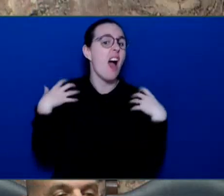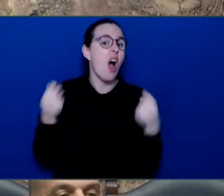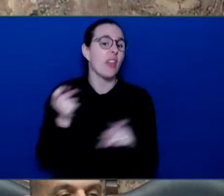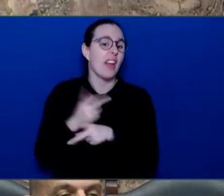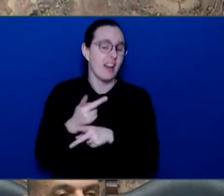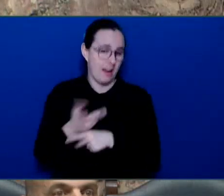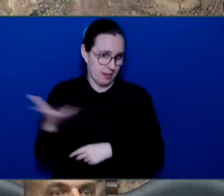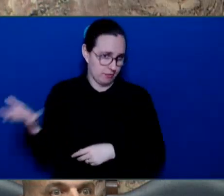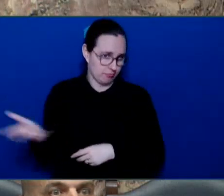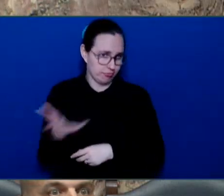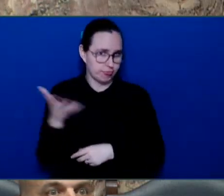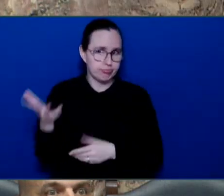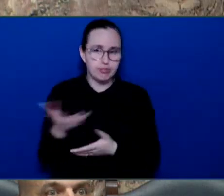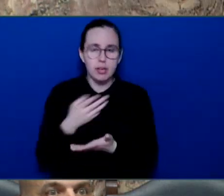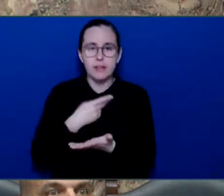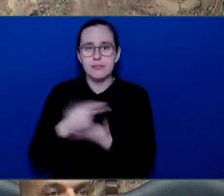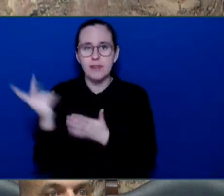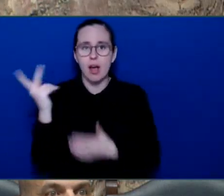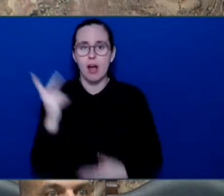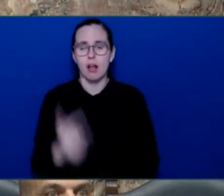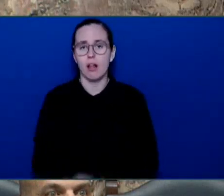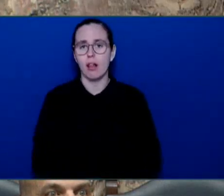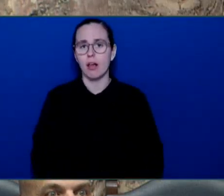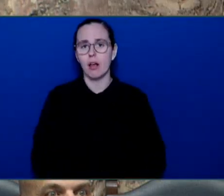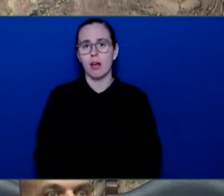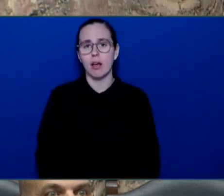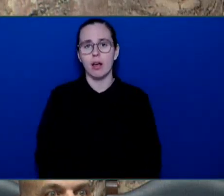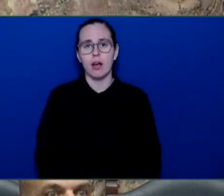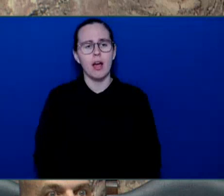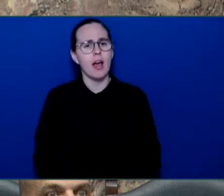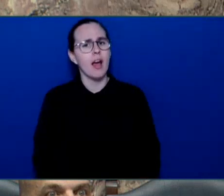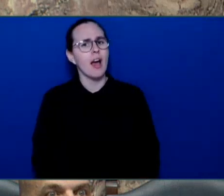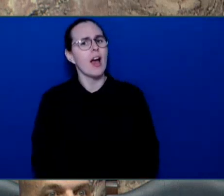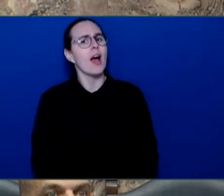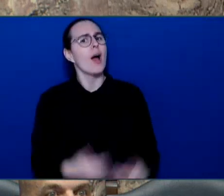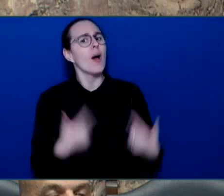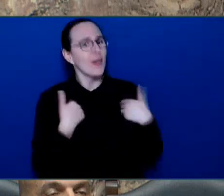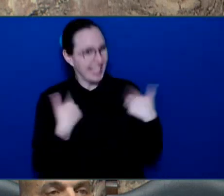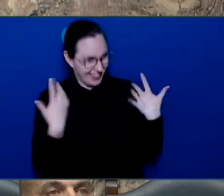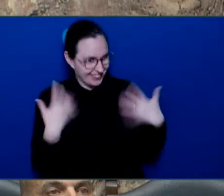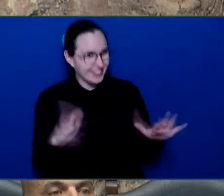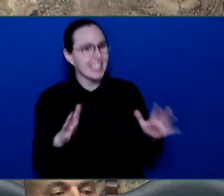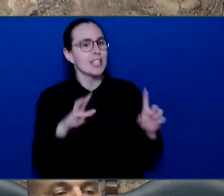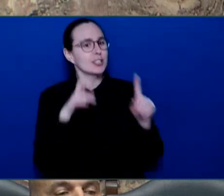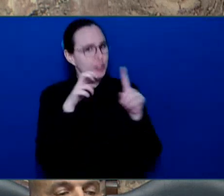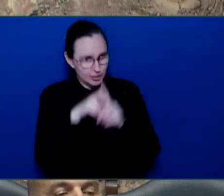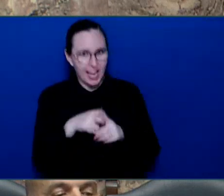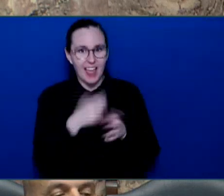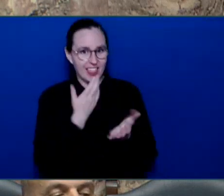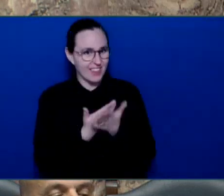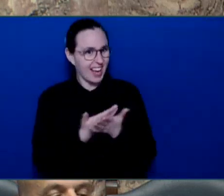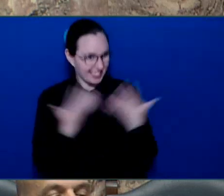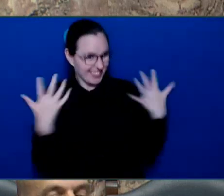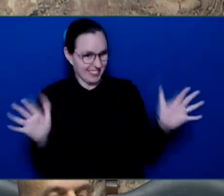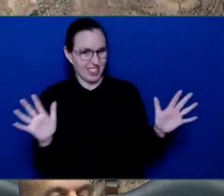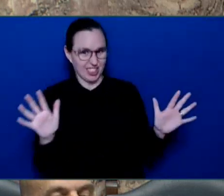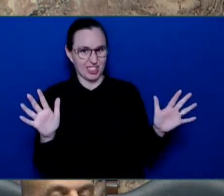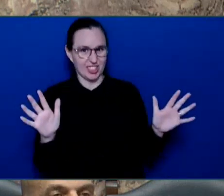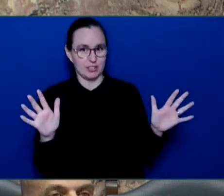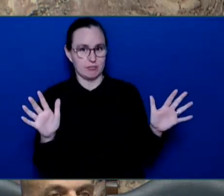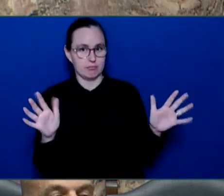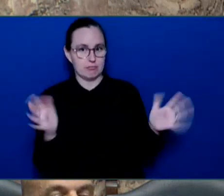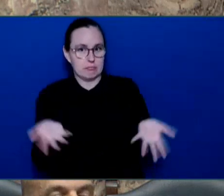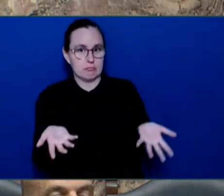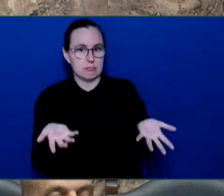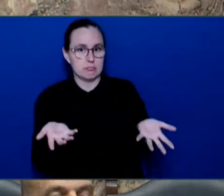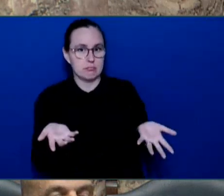course we've checked the facts. And of course, Honourable Speaker, an extraordinary effort, I think, is being made